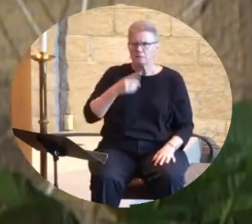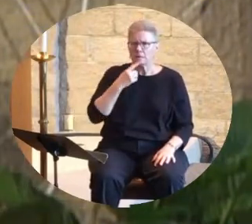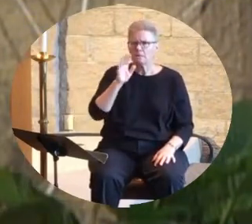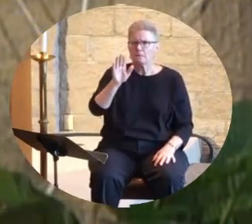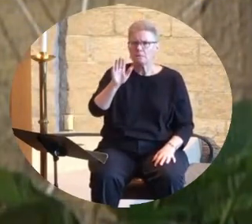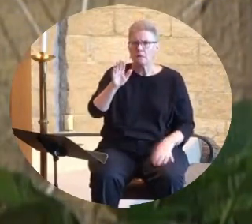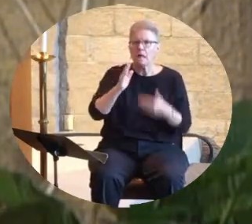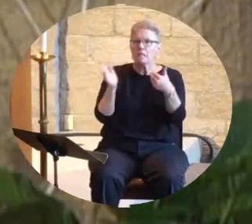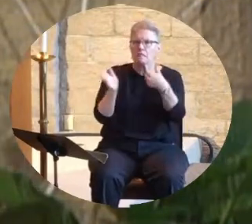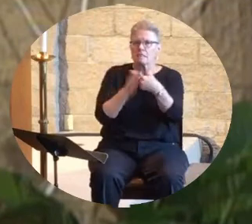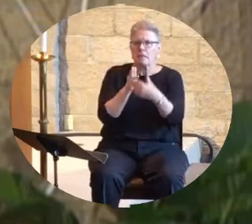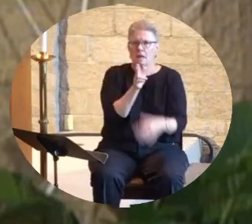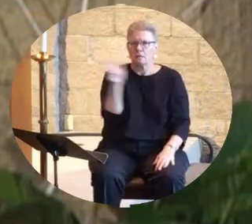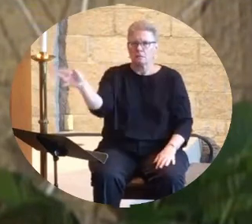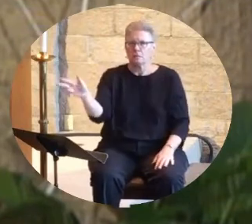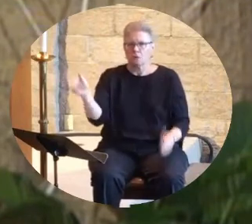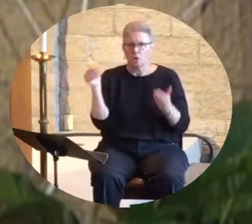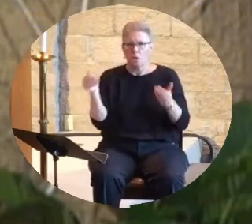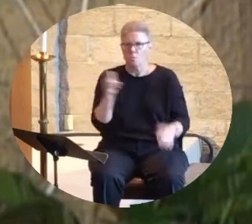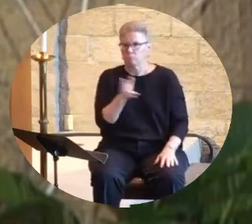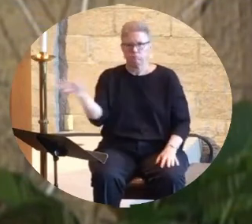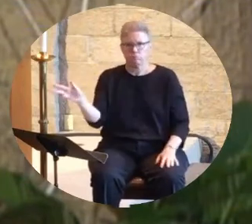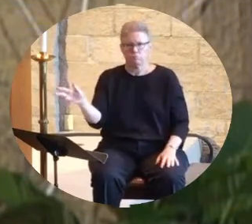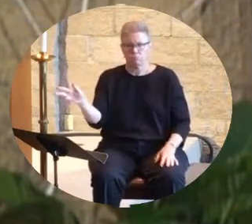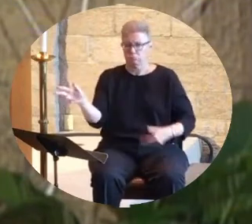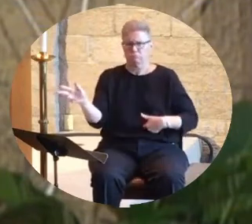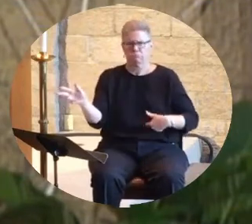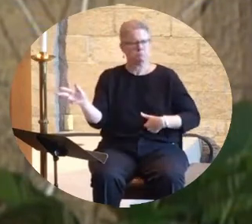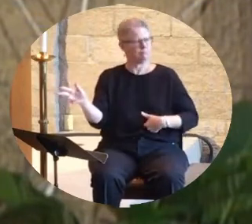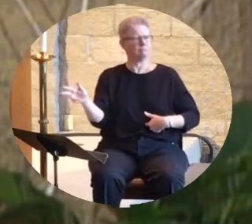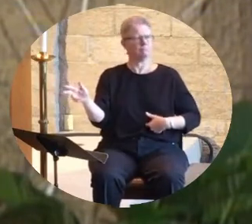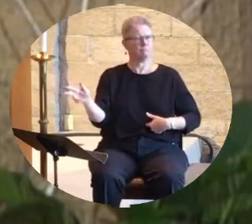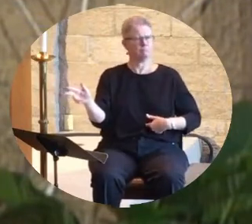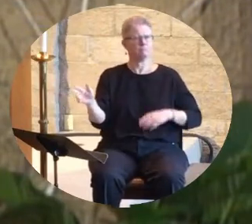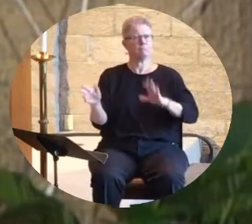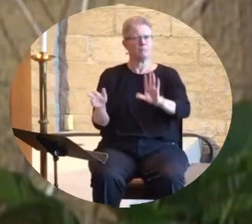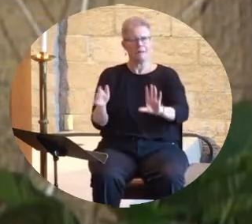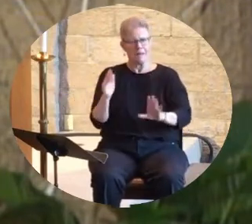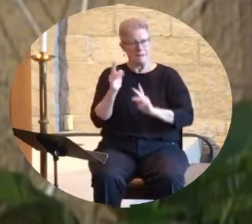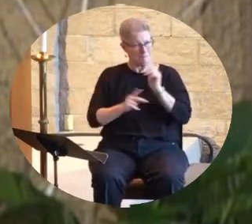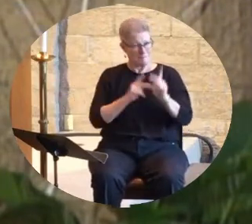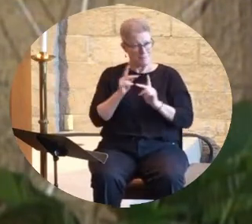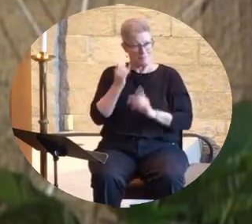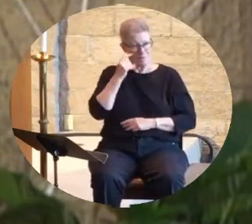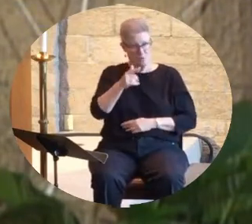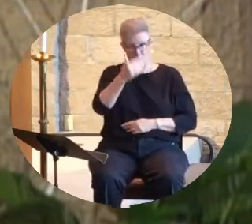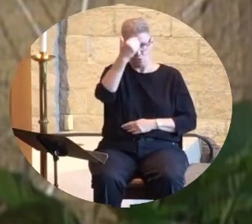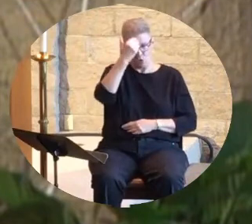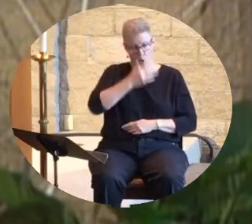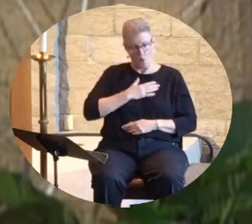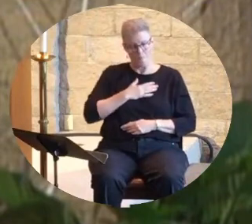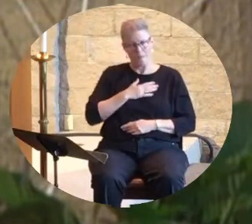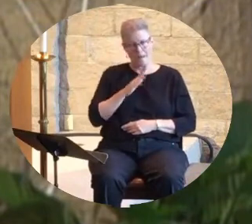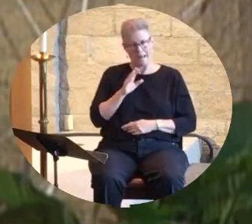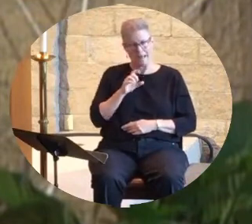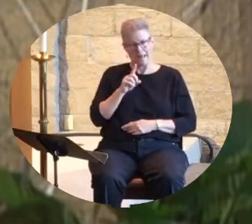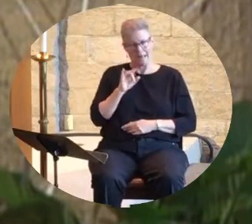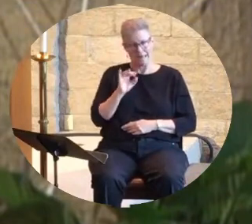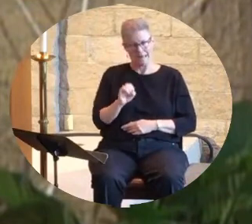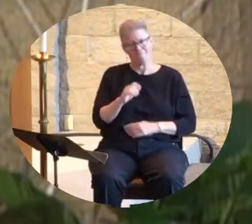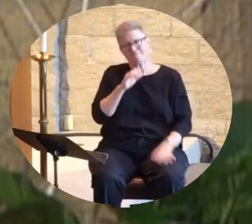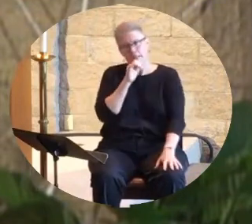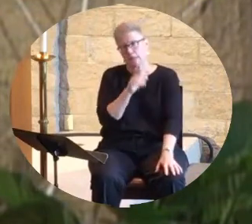exit." Now, those of you that know my Eddie, that's not really the cool thing to do, especially when he's got